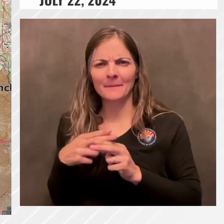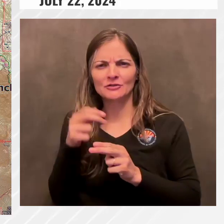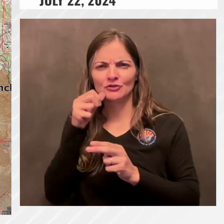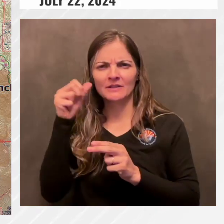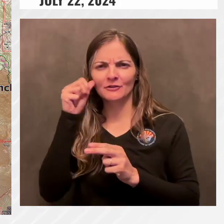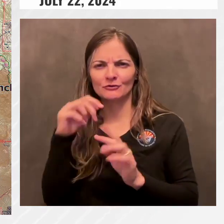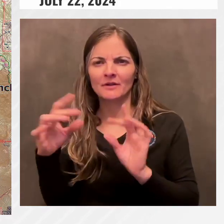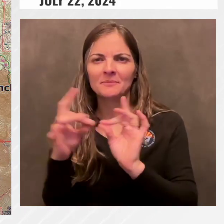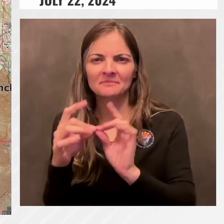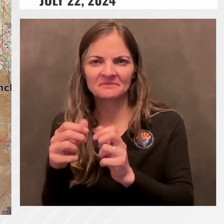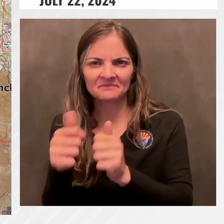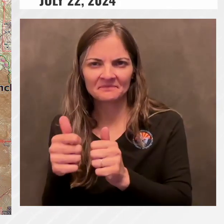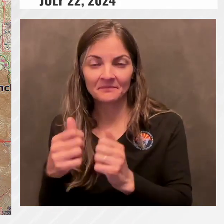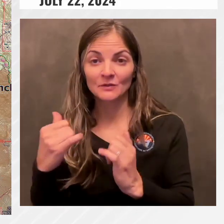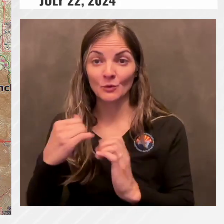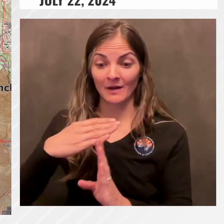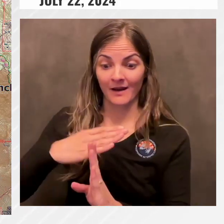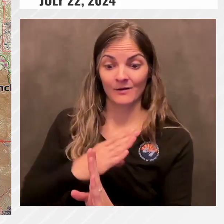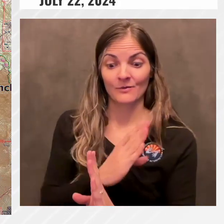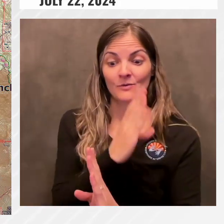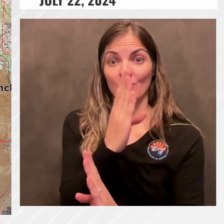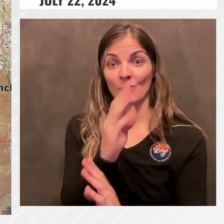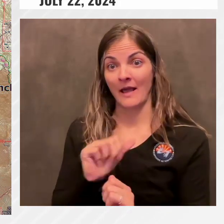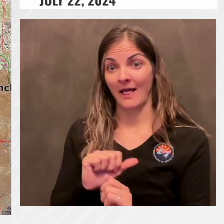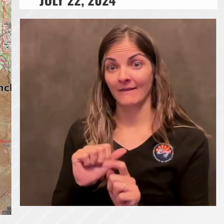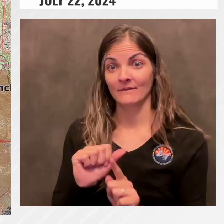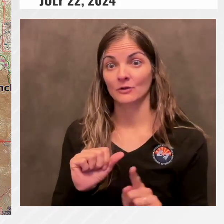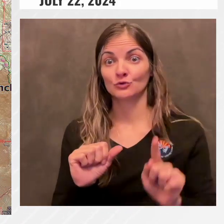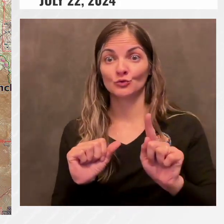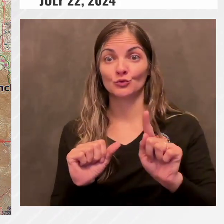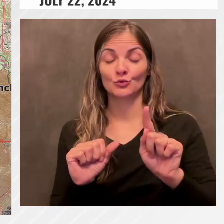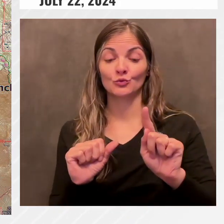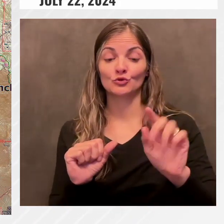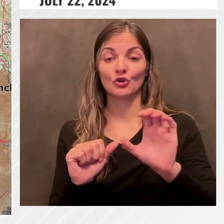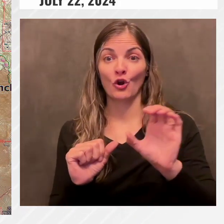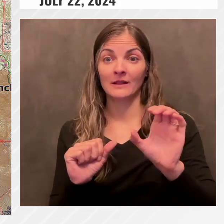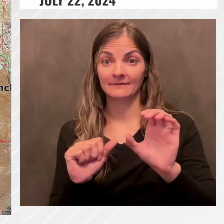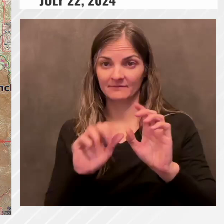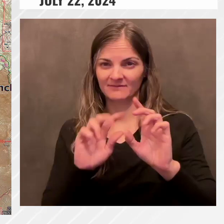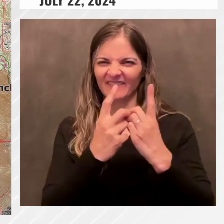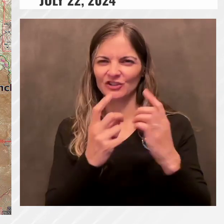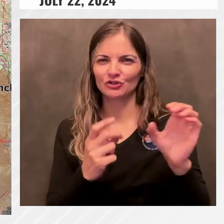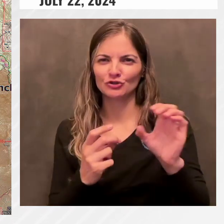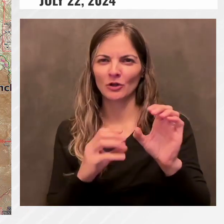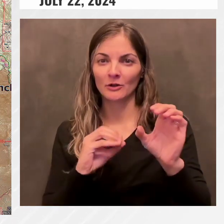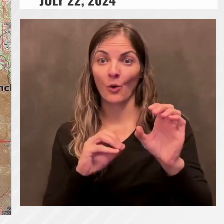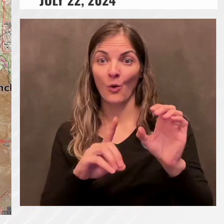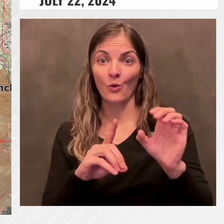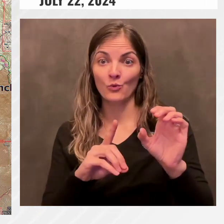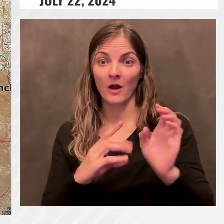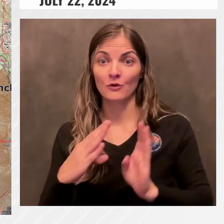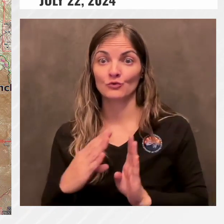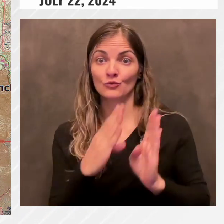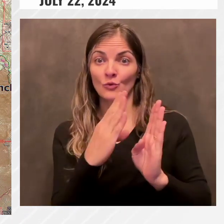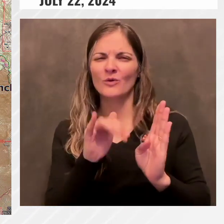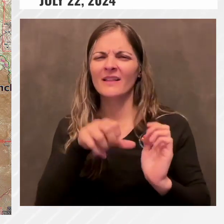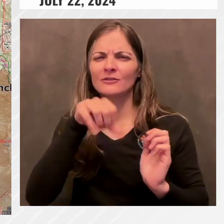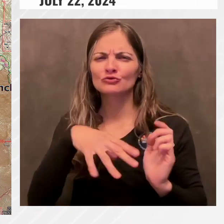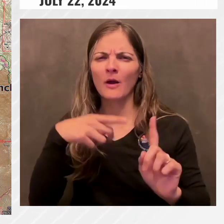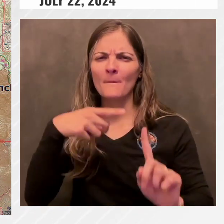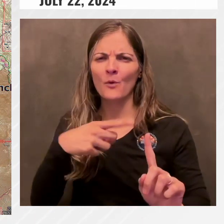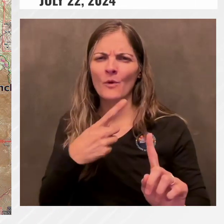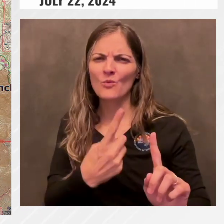Division Alpha towards Division Charlie on the 01 road, here at drop point 1, all this stuff is looking really good.